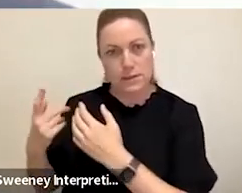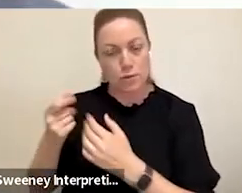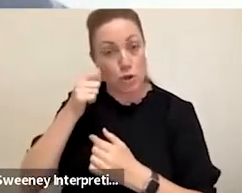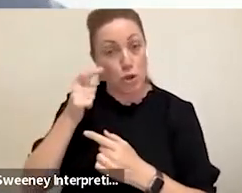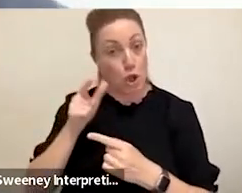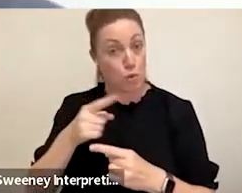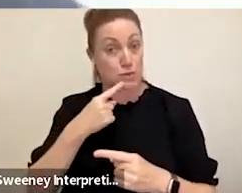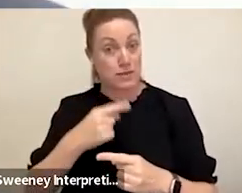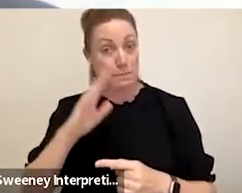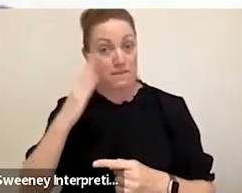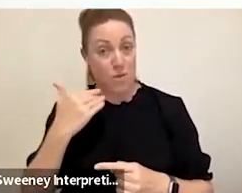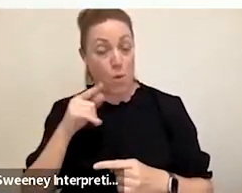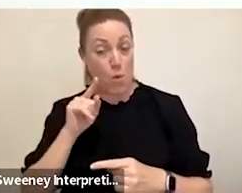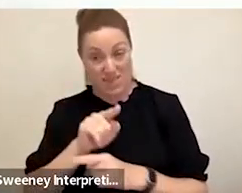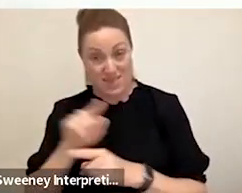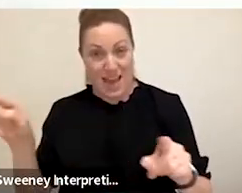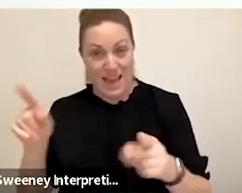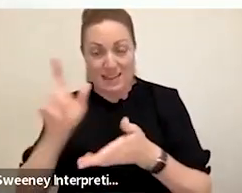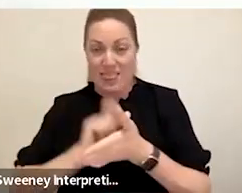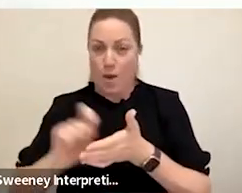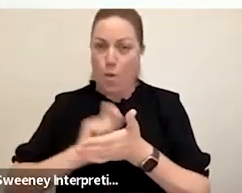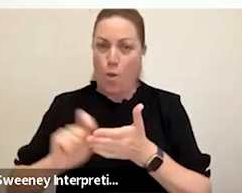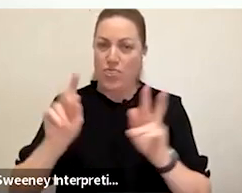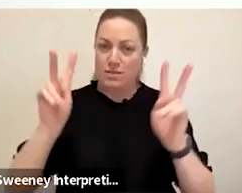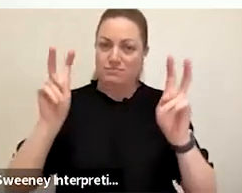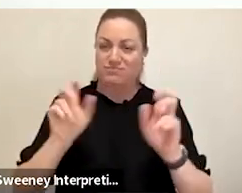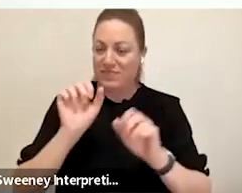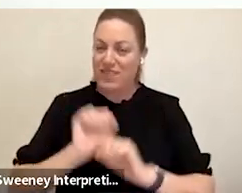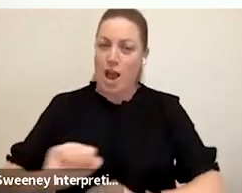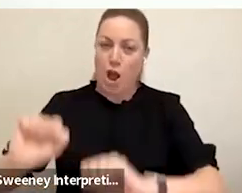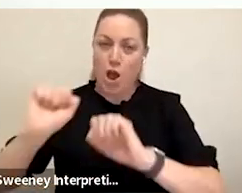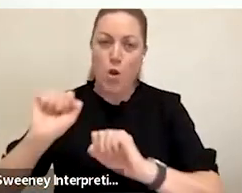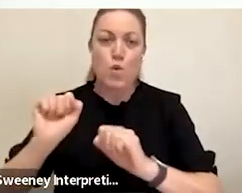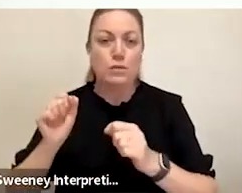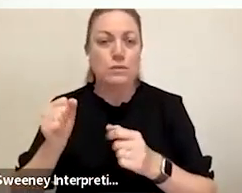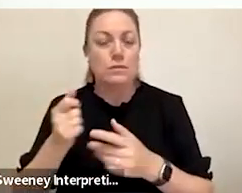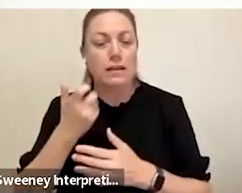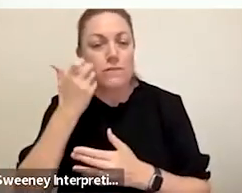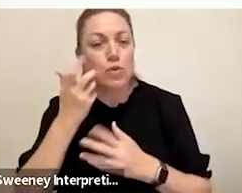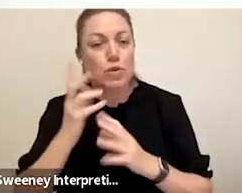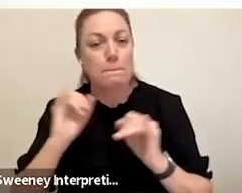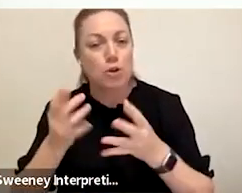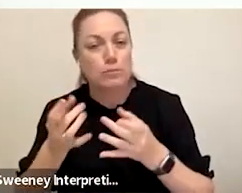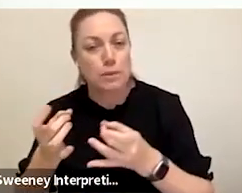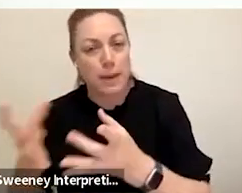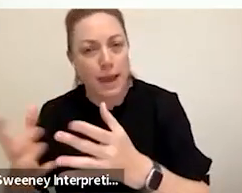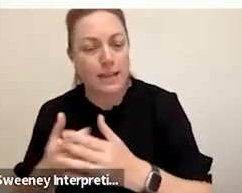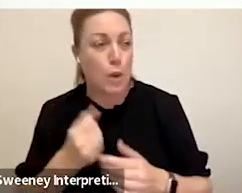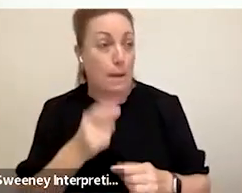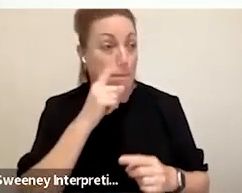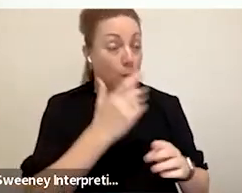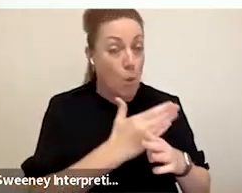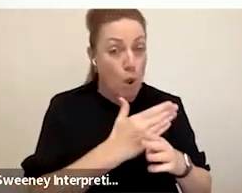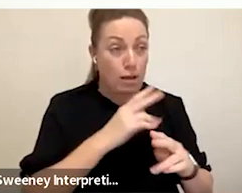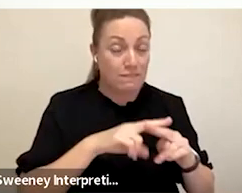preparedness. And so that's one of the other things we did, aside from having sort of people working on it full time. We had a bit of money behind it as well